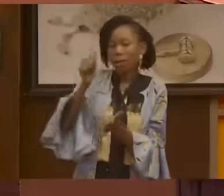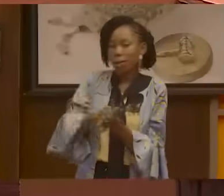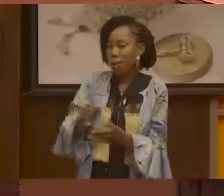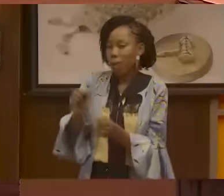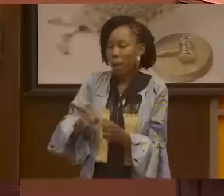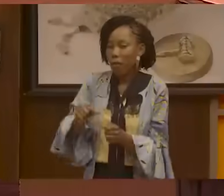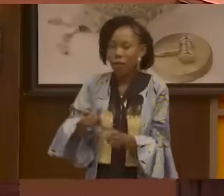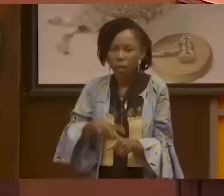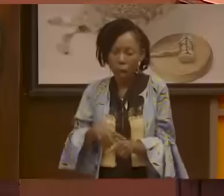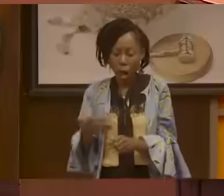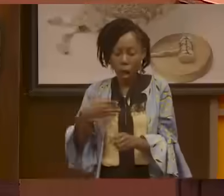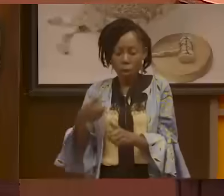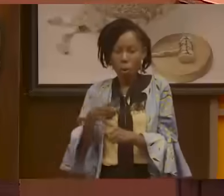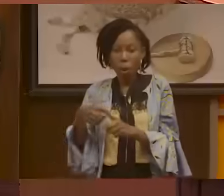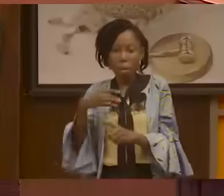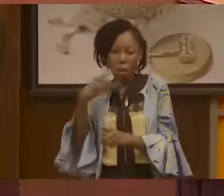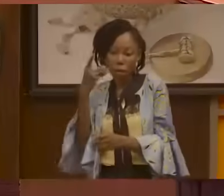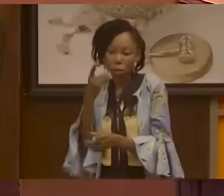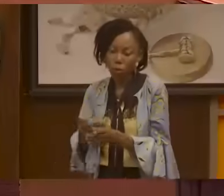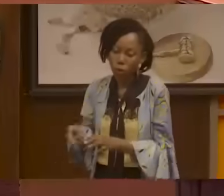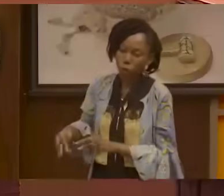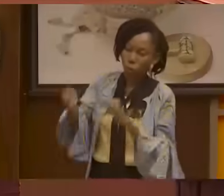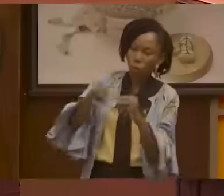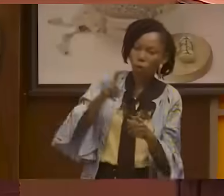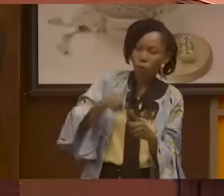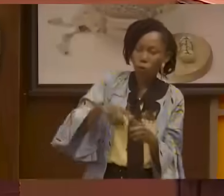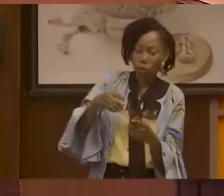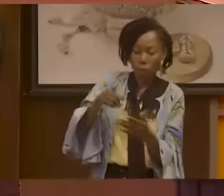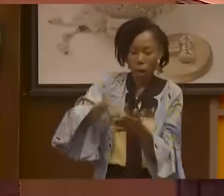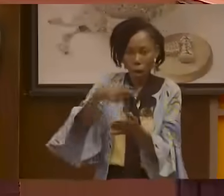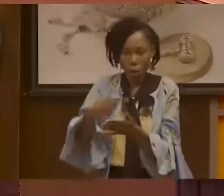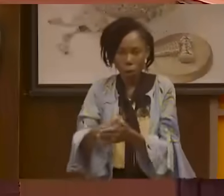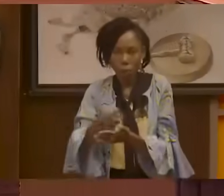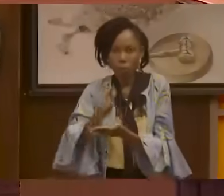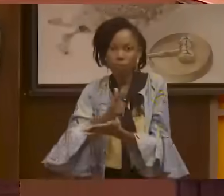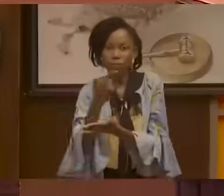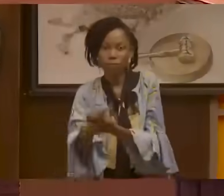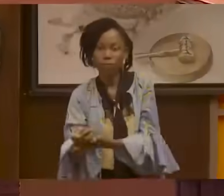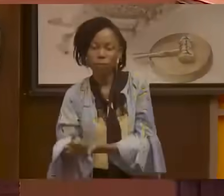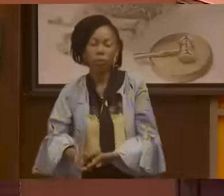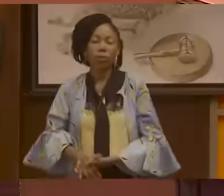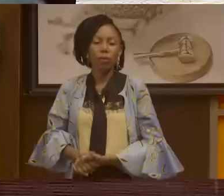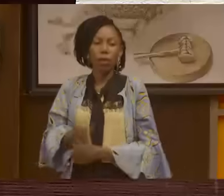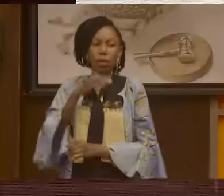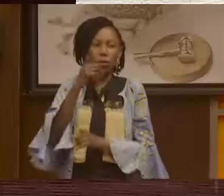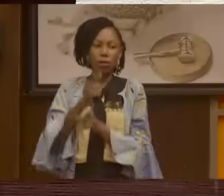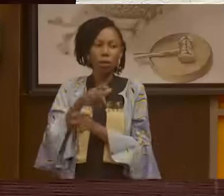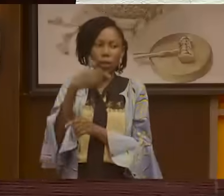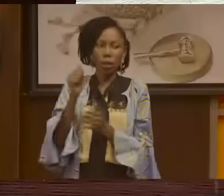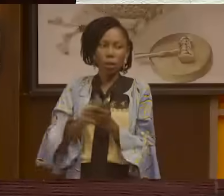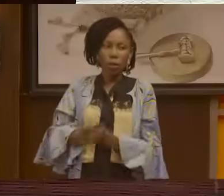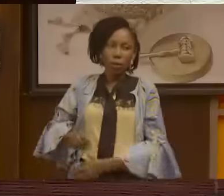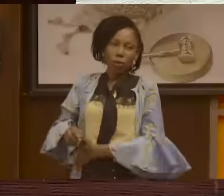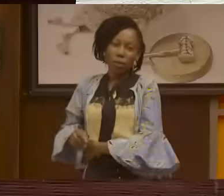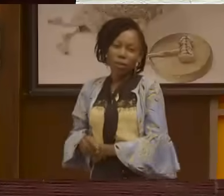was about to graduate to SS1 last year, he paid 30. 10,000 for the monthly allowance, Then 13,000 for their Let me see the...